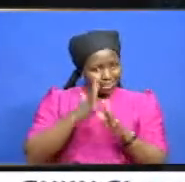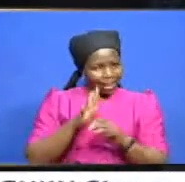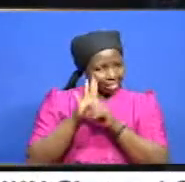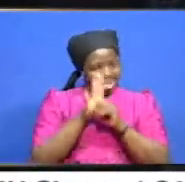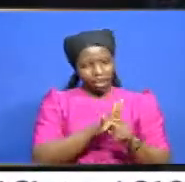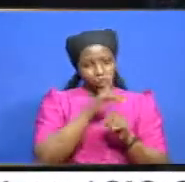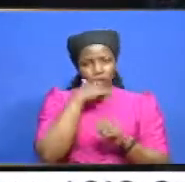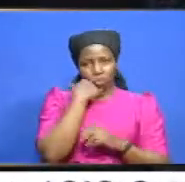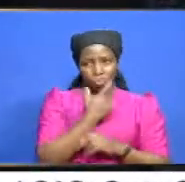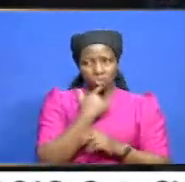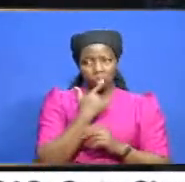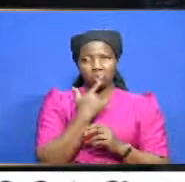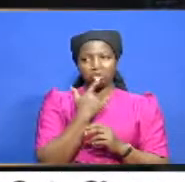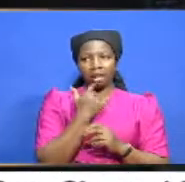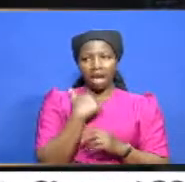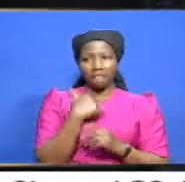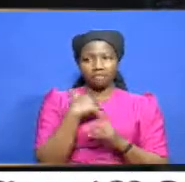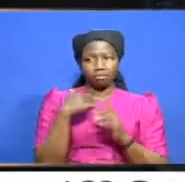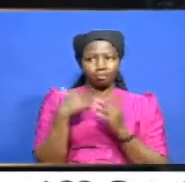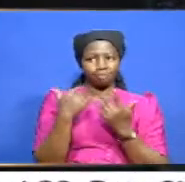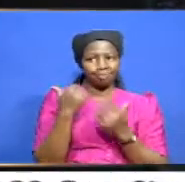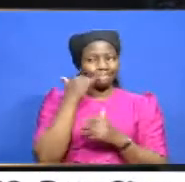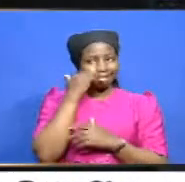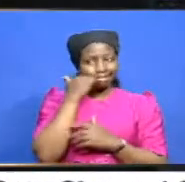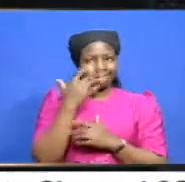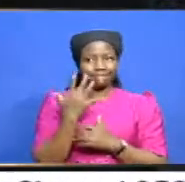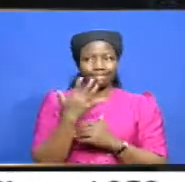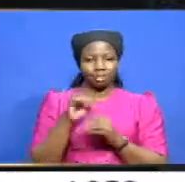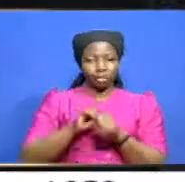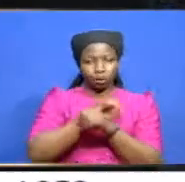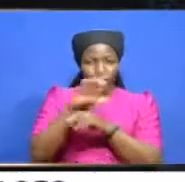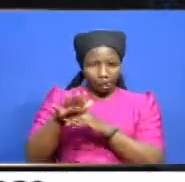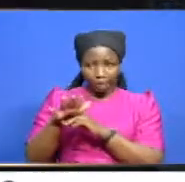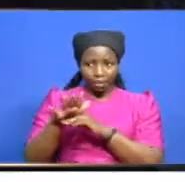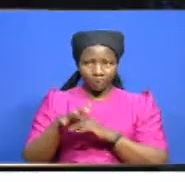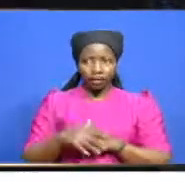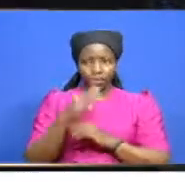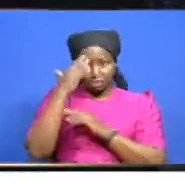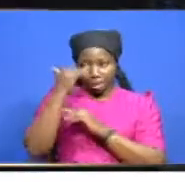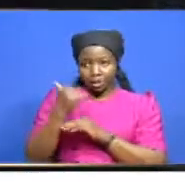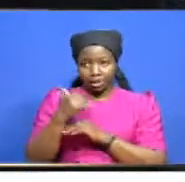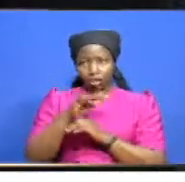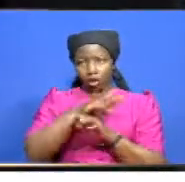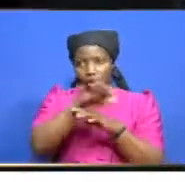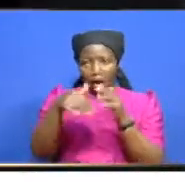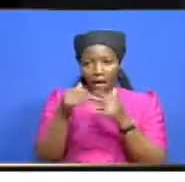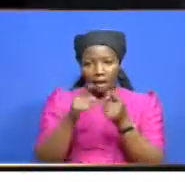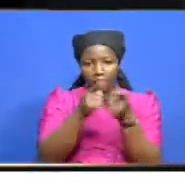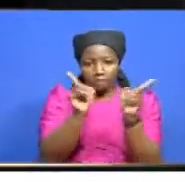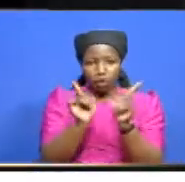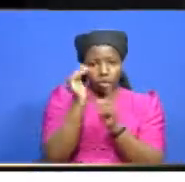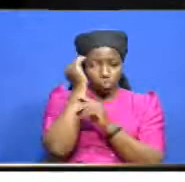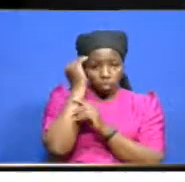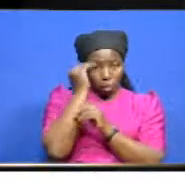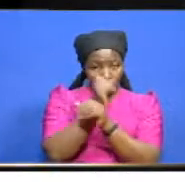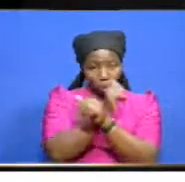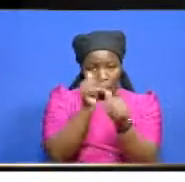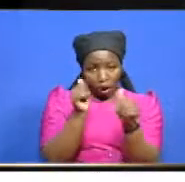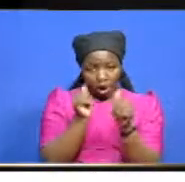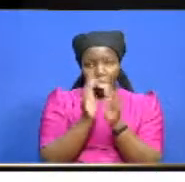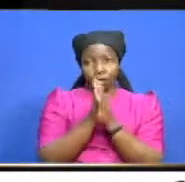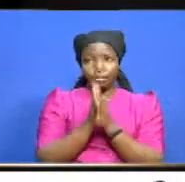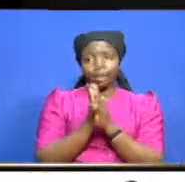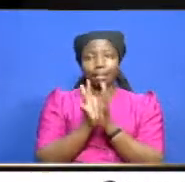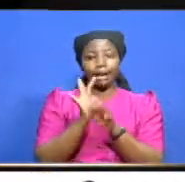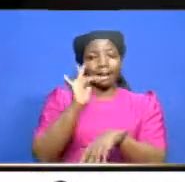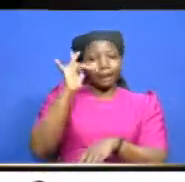be found who are positive. Because as you all know that the infection rate